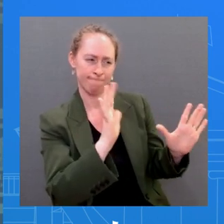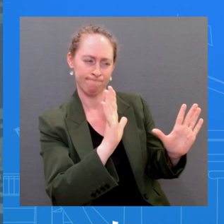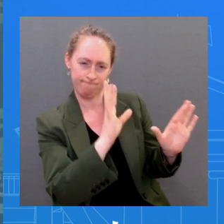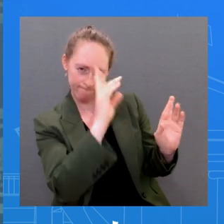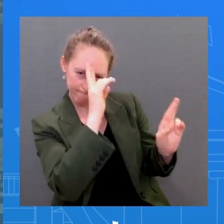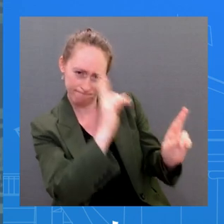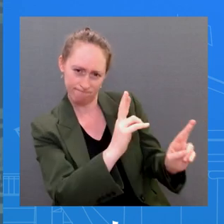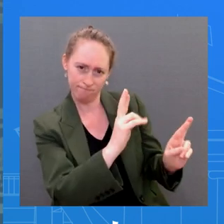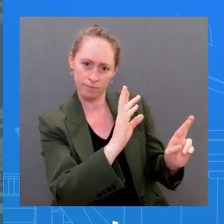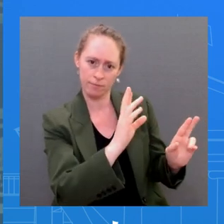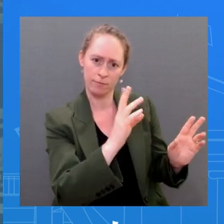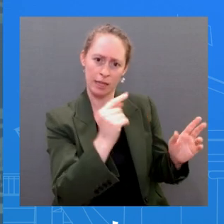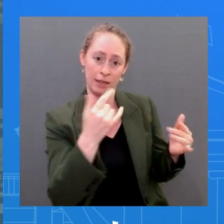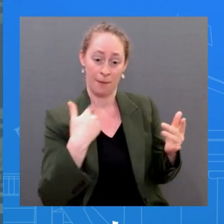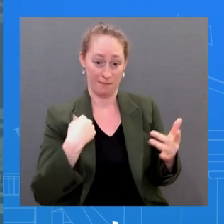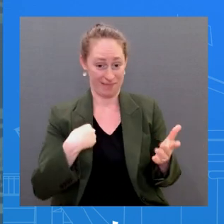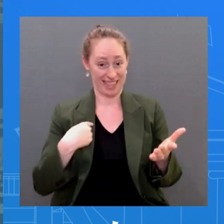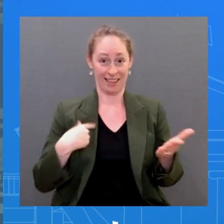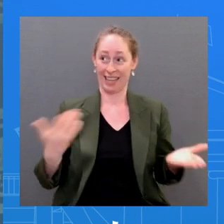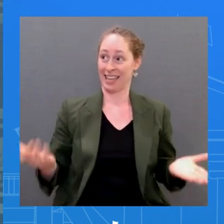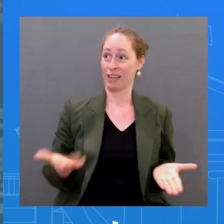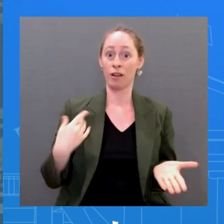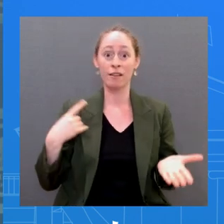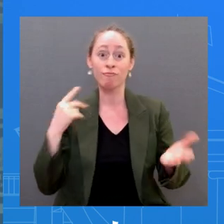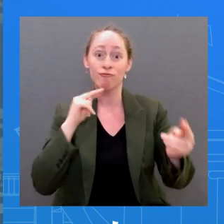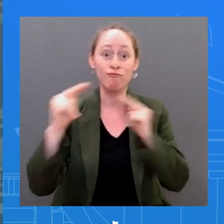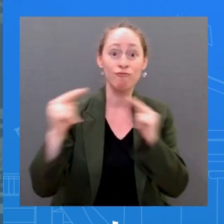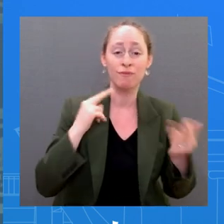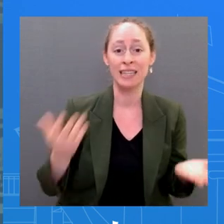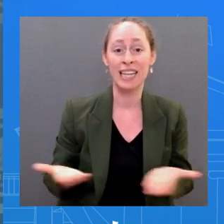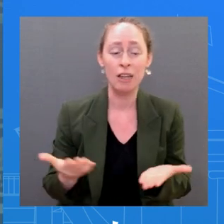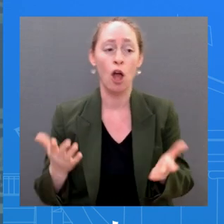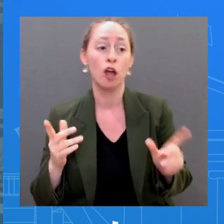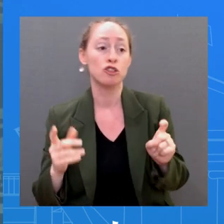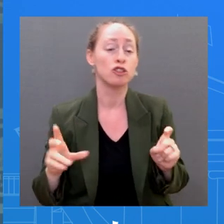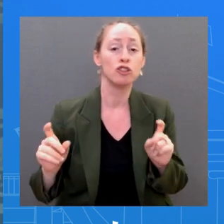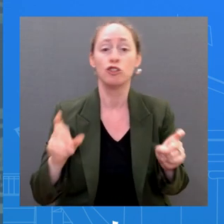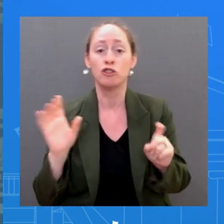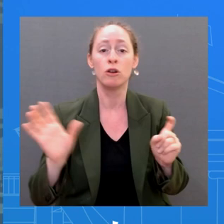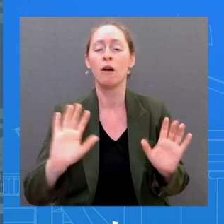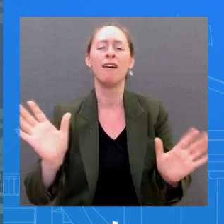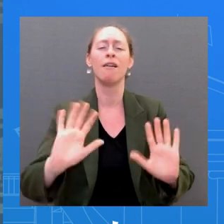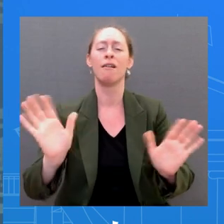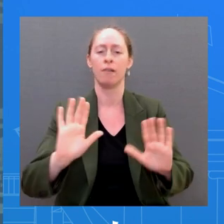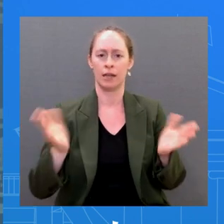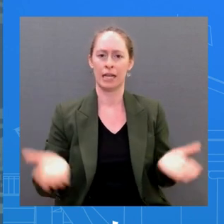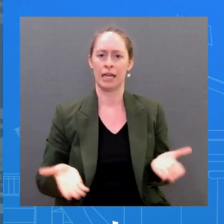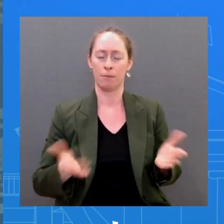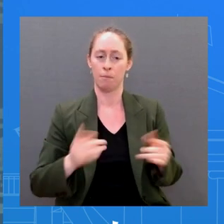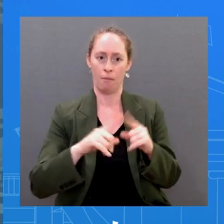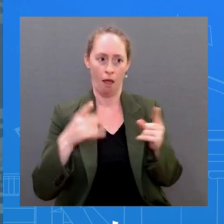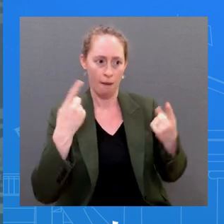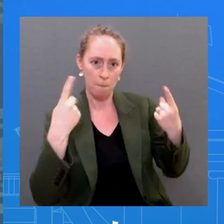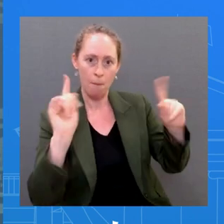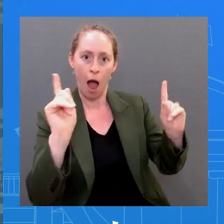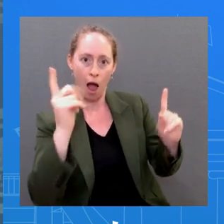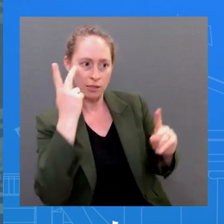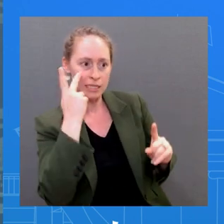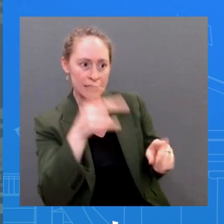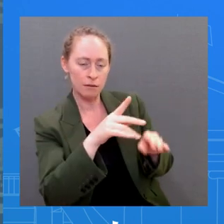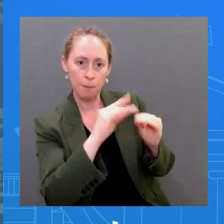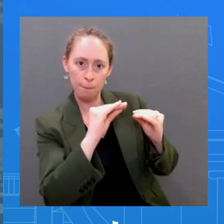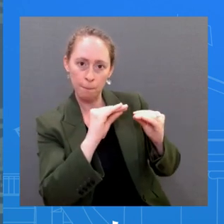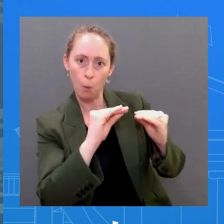package, but we believe it's a step forward. The president's going to continue to call for and fight for all